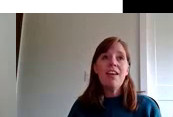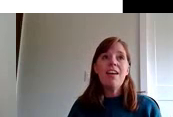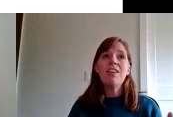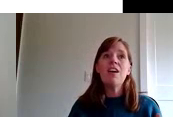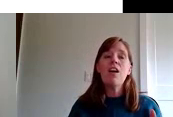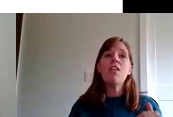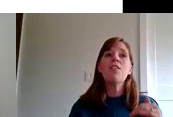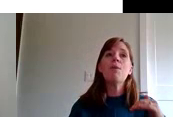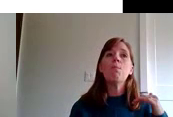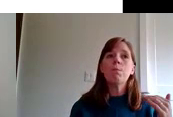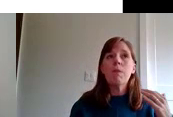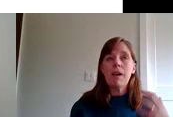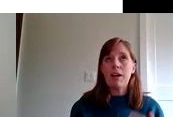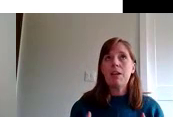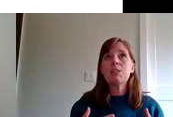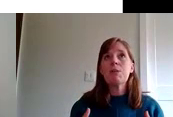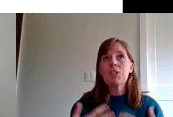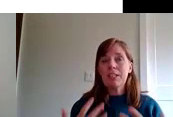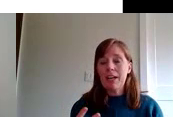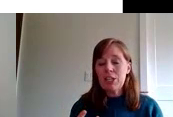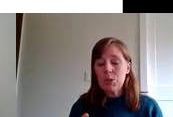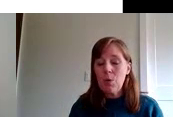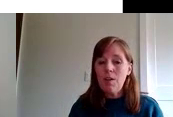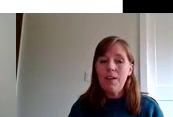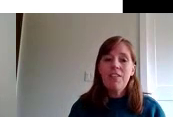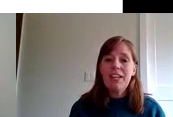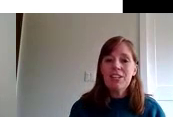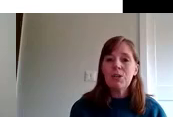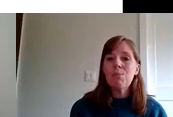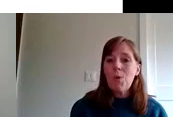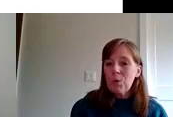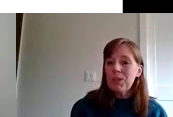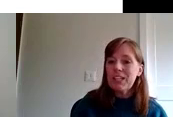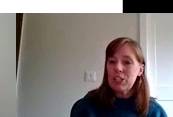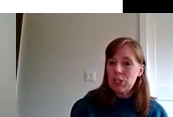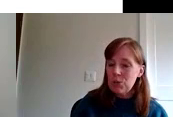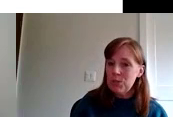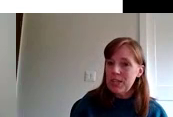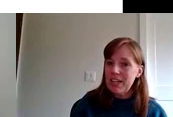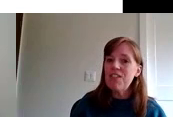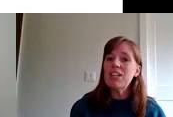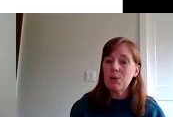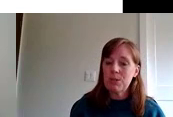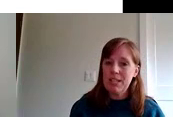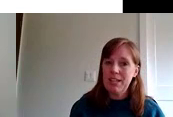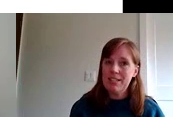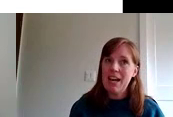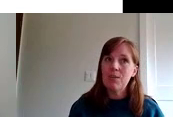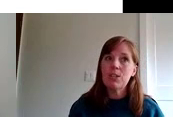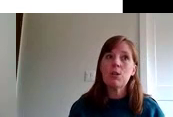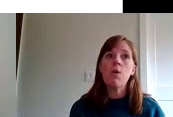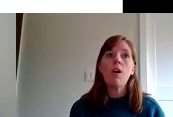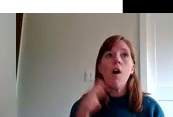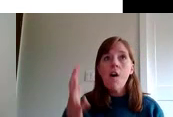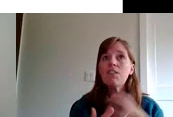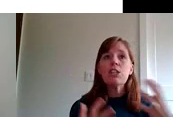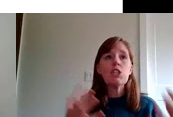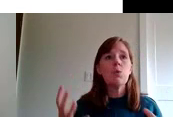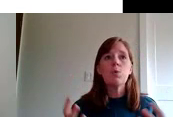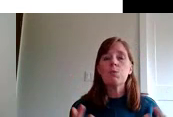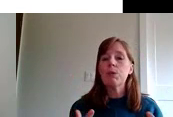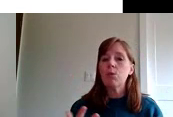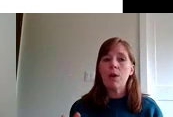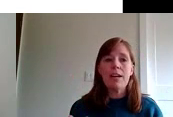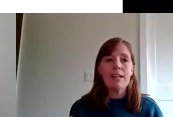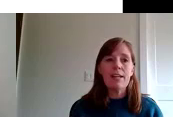in, then especially in high school, the kids are more willing to use it if they don't stand out. So all